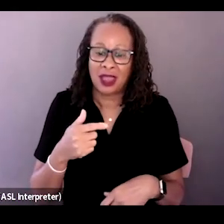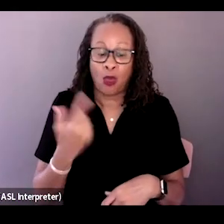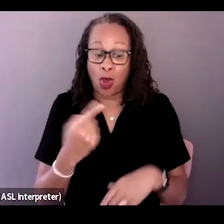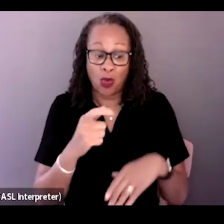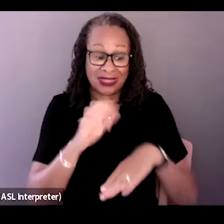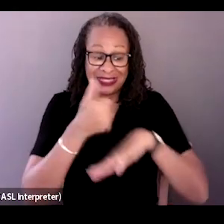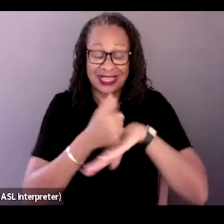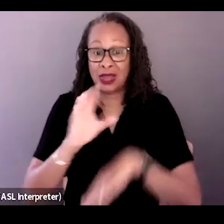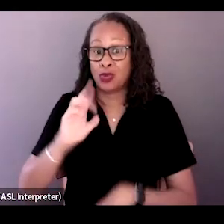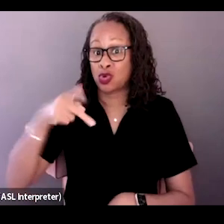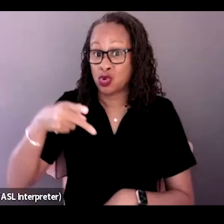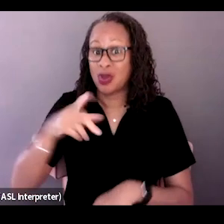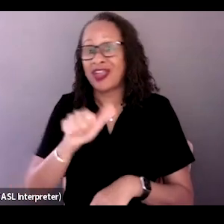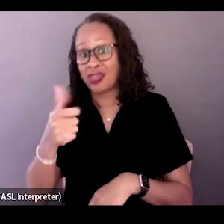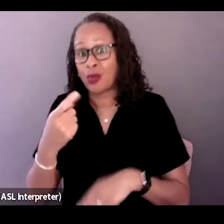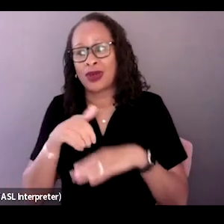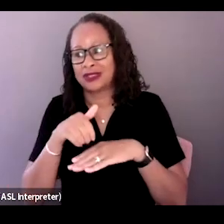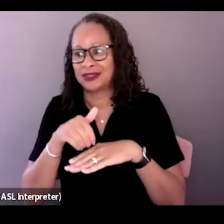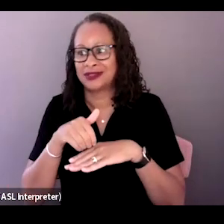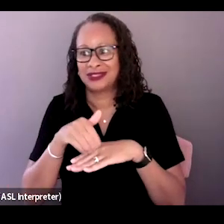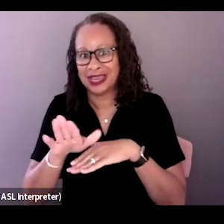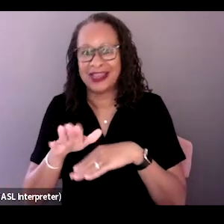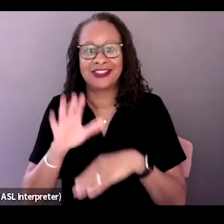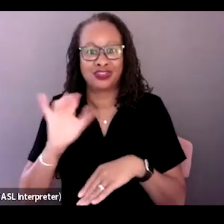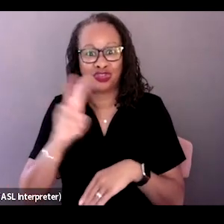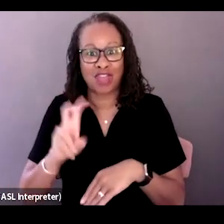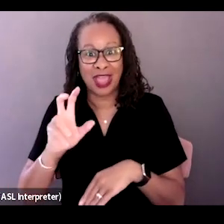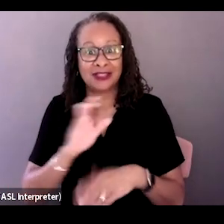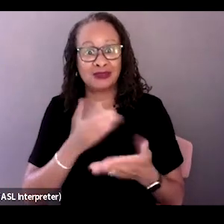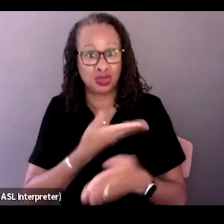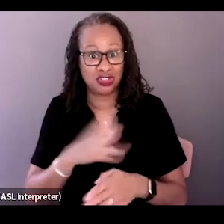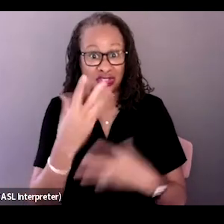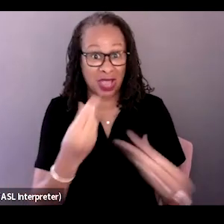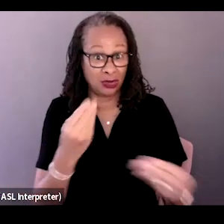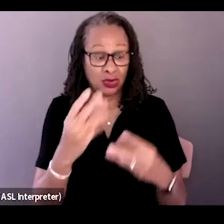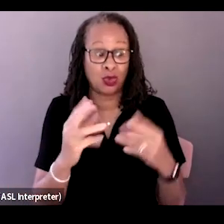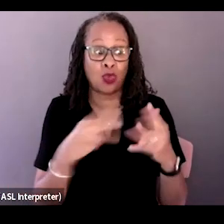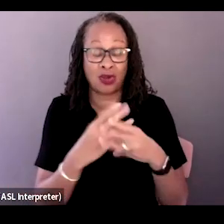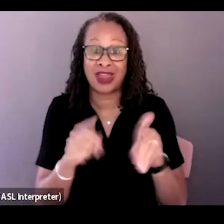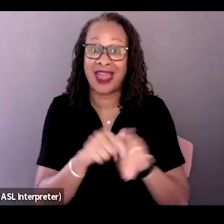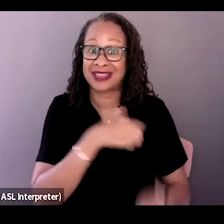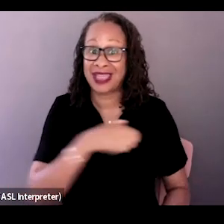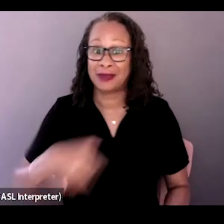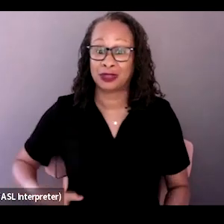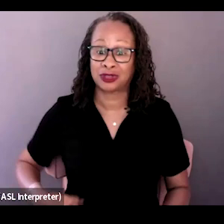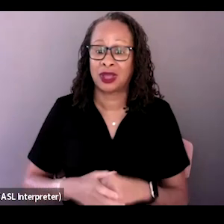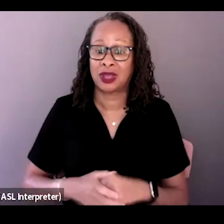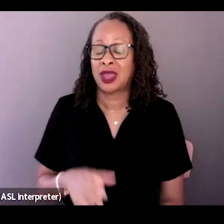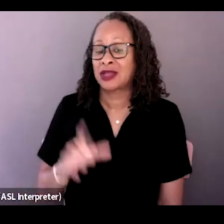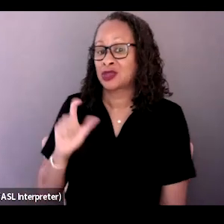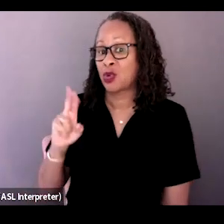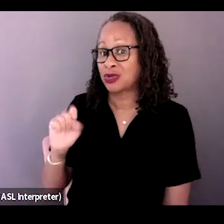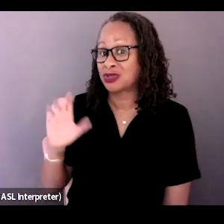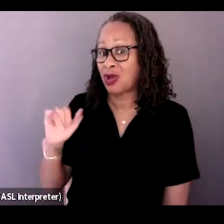jazz musicians. But, what I discovered, and what was interesting, so while Louis Armstrong is in the Congo, the CIA is plotting